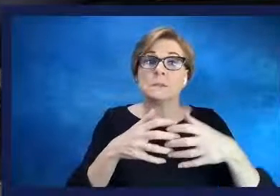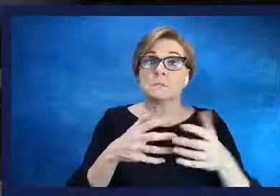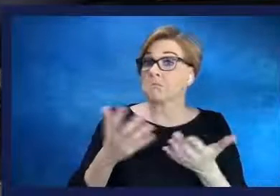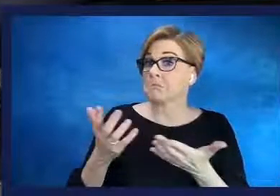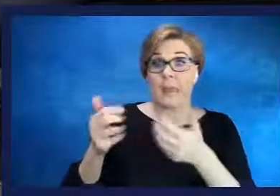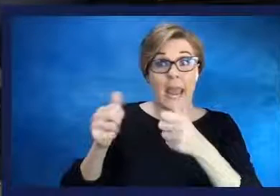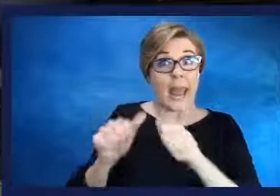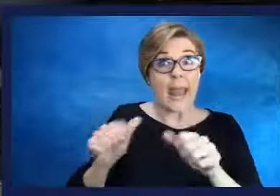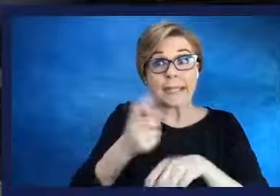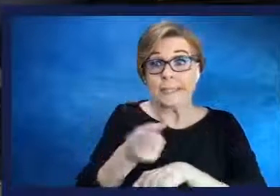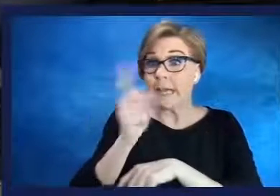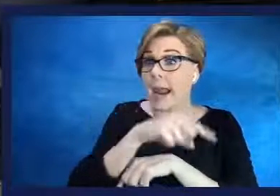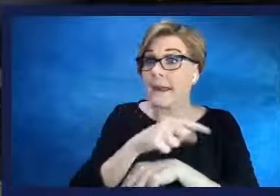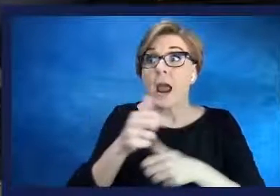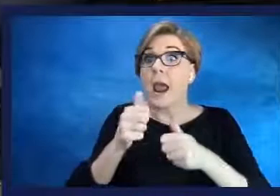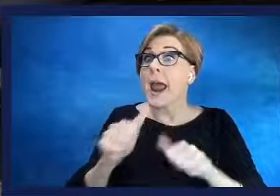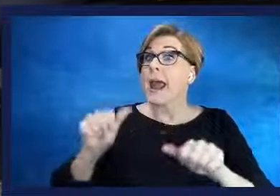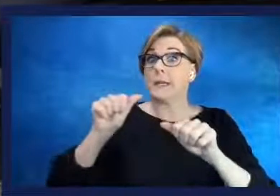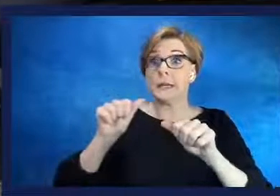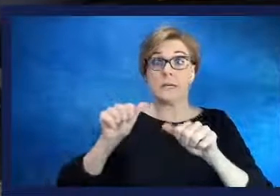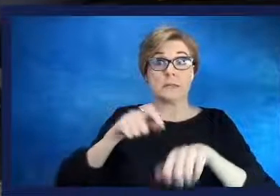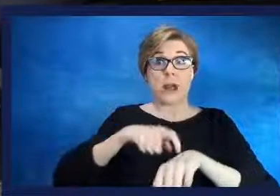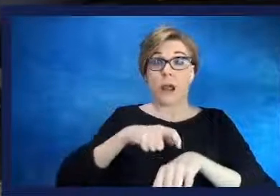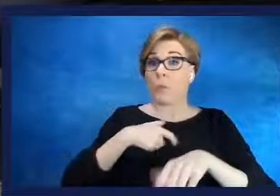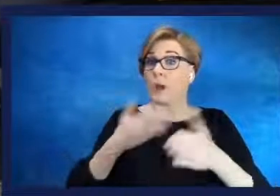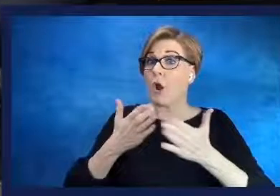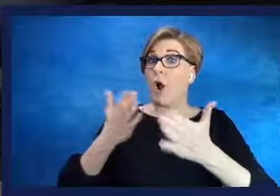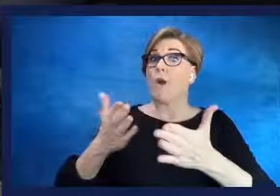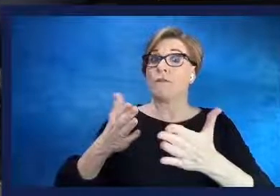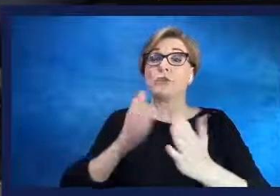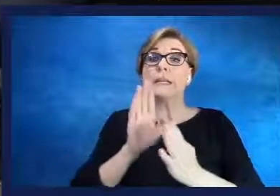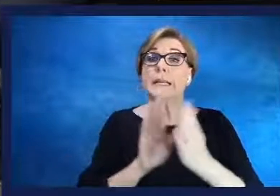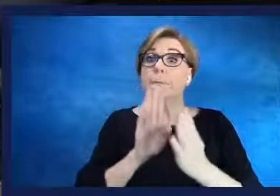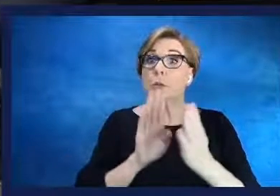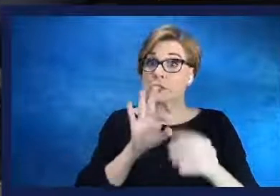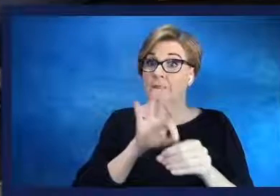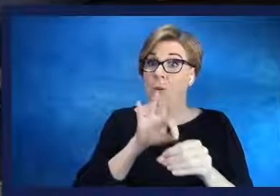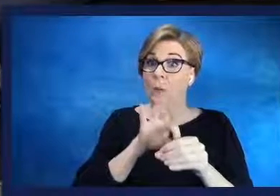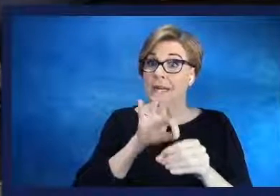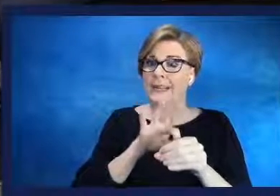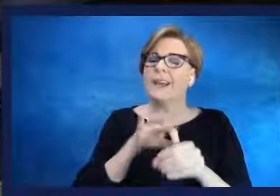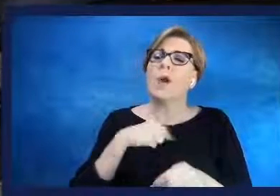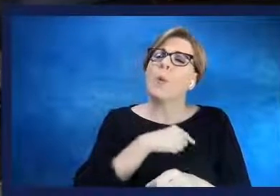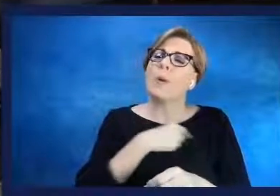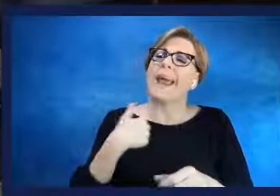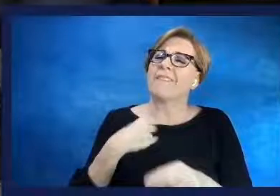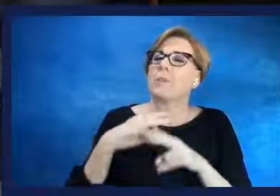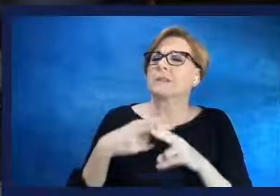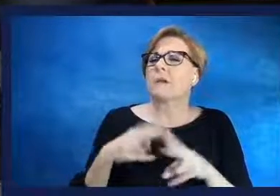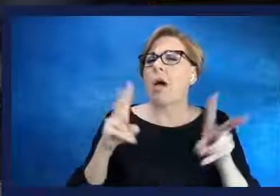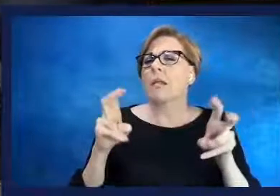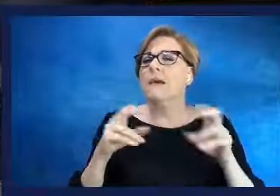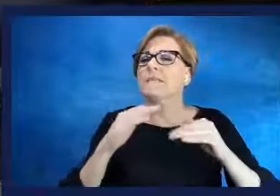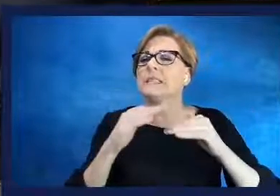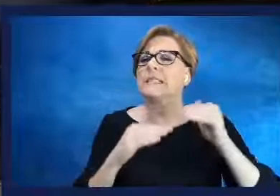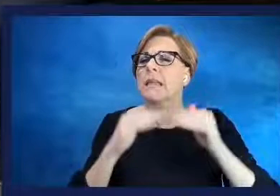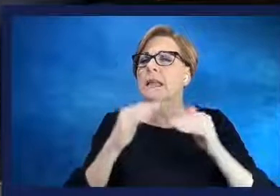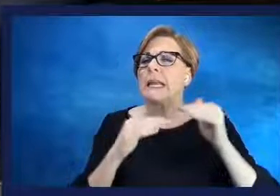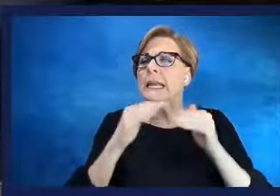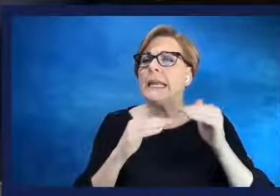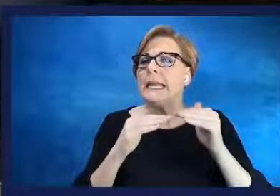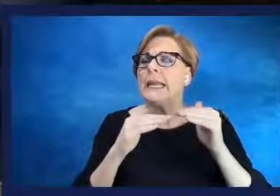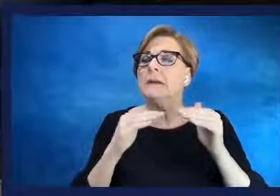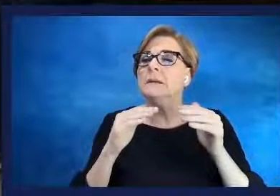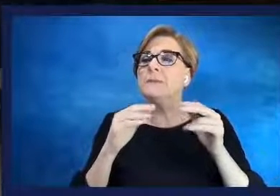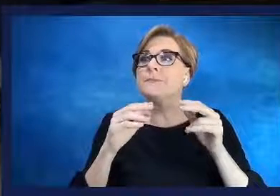voting, we've gone through and we have a facility acquisition team, and they go out and do inspections on all of